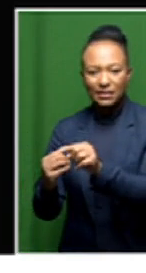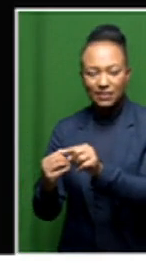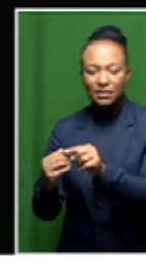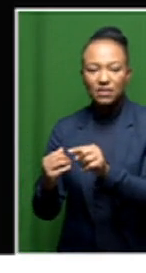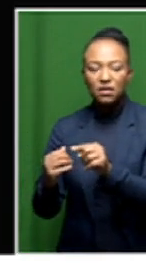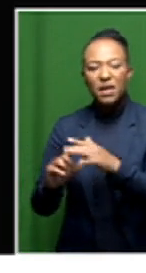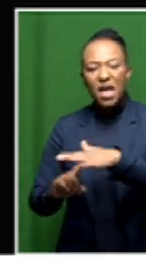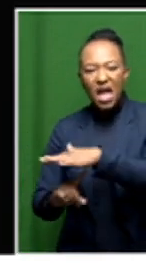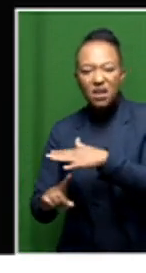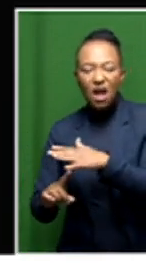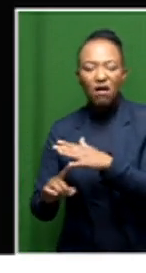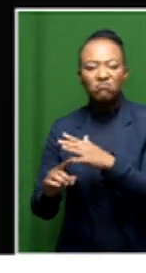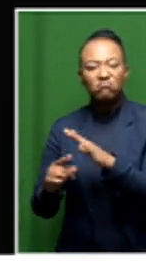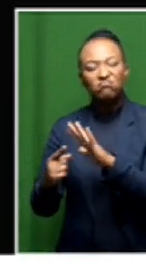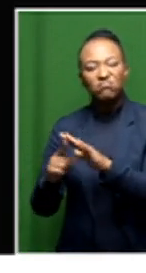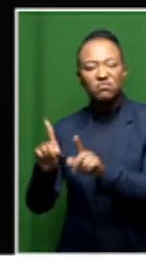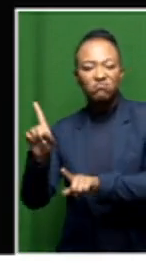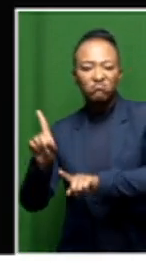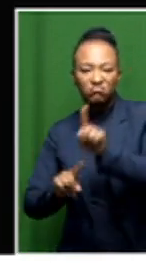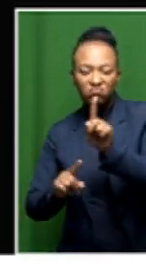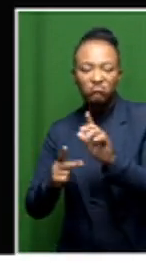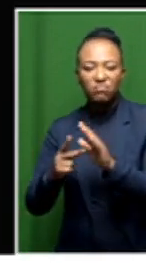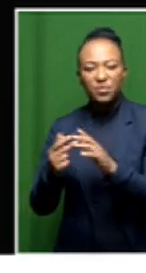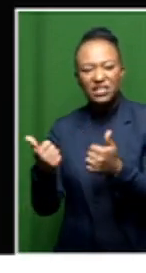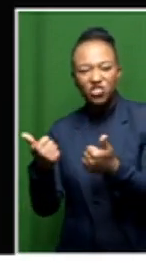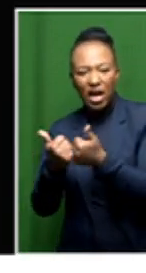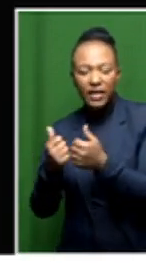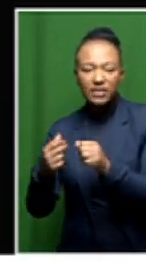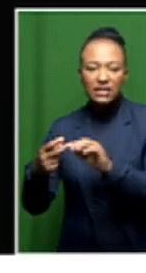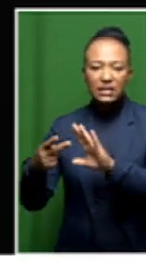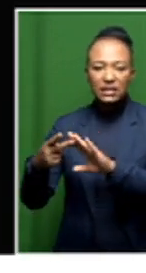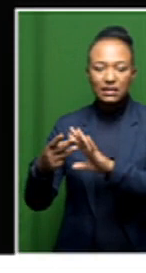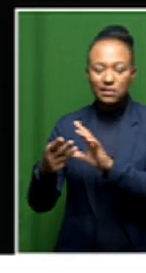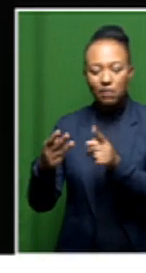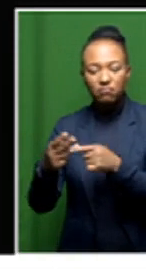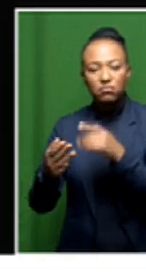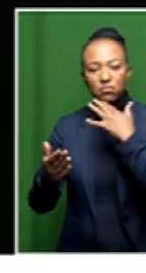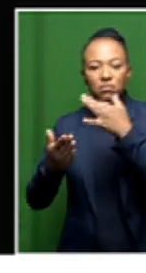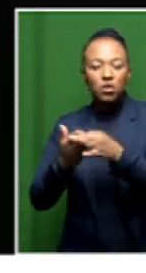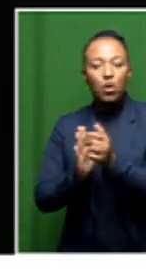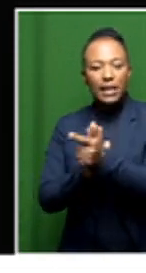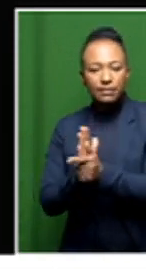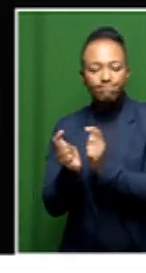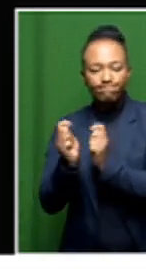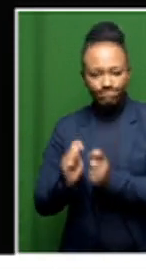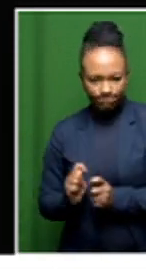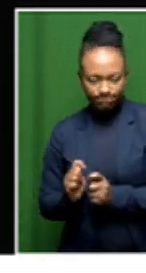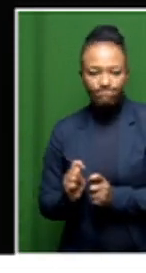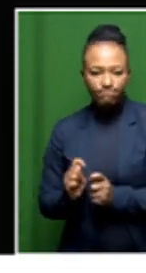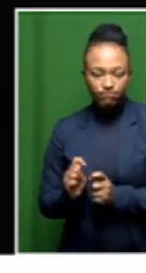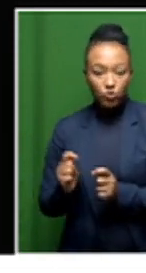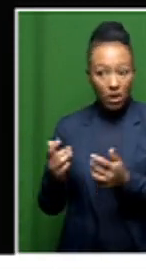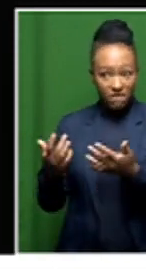of success, and perhaps even proposing some legislative amendments. Having done